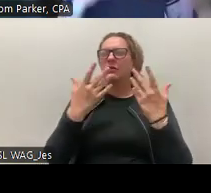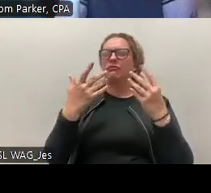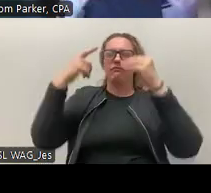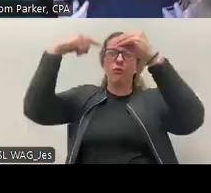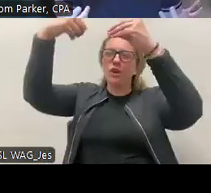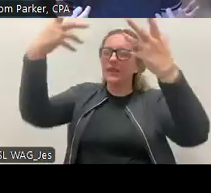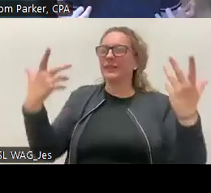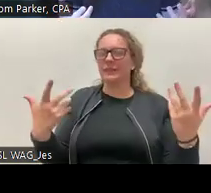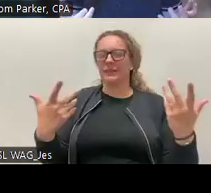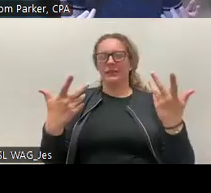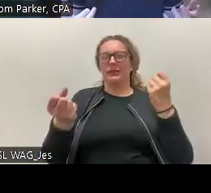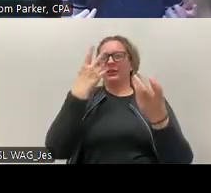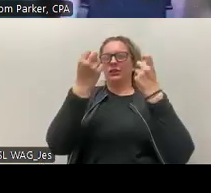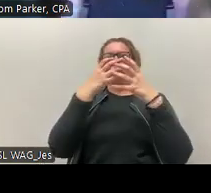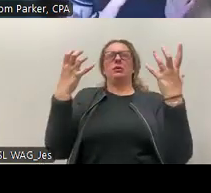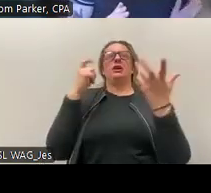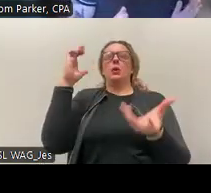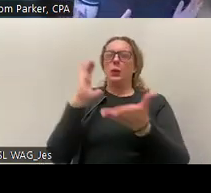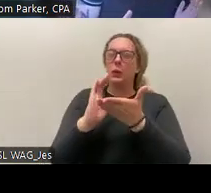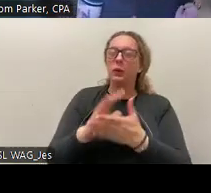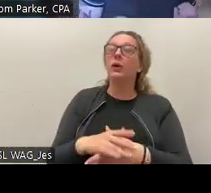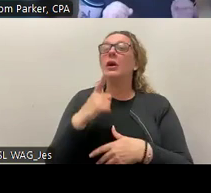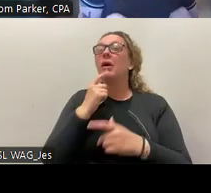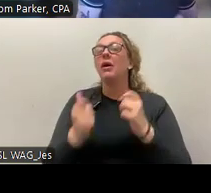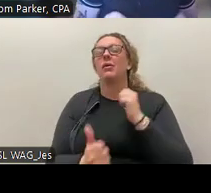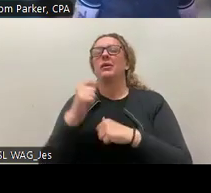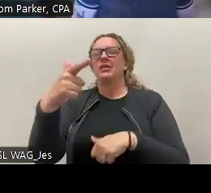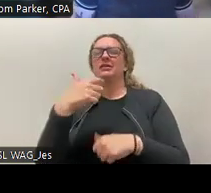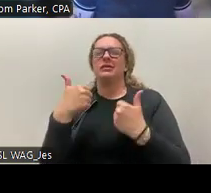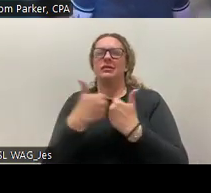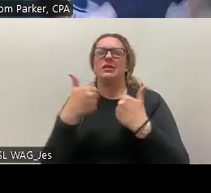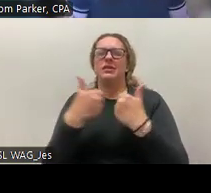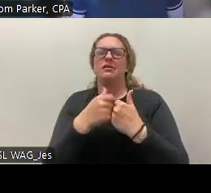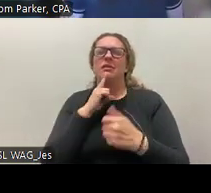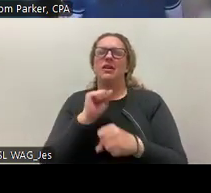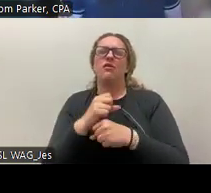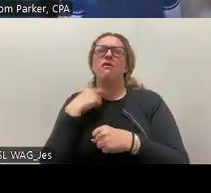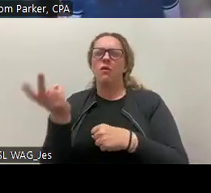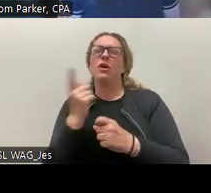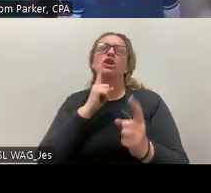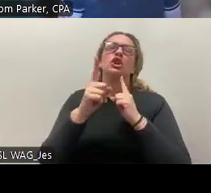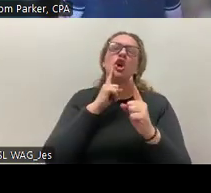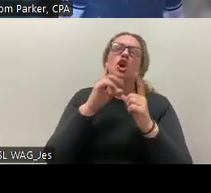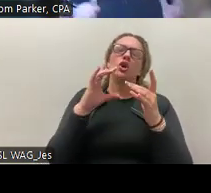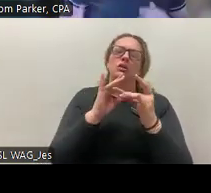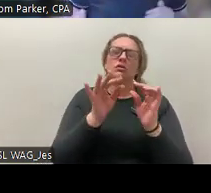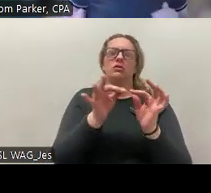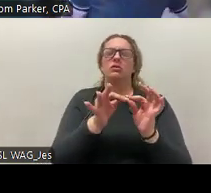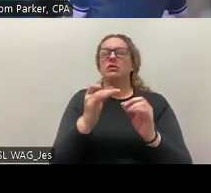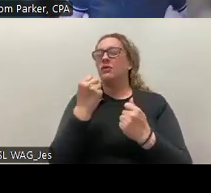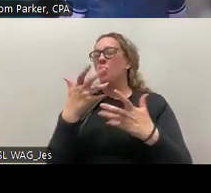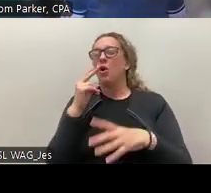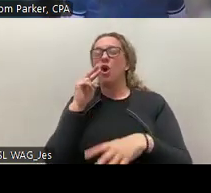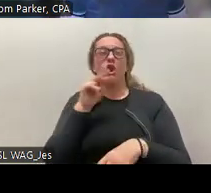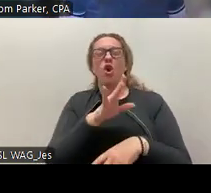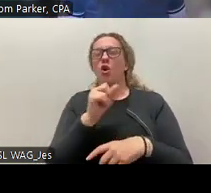being able to process what's going on. Now, the majority of this game is actually voiced. There's dialogue to go with it. So if you don't want to look at the